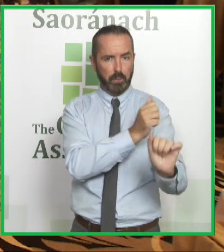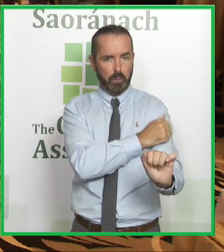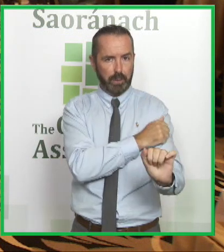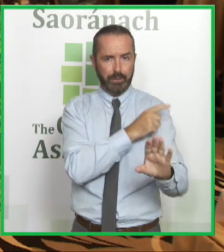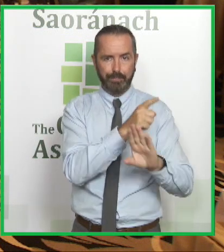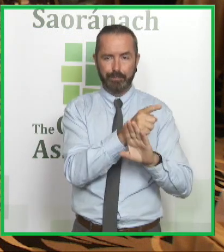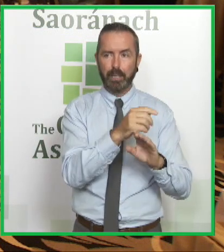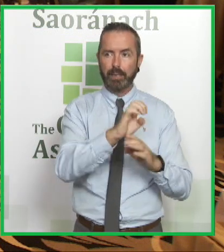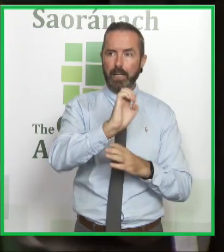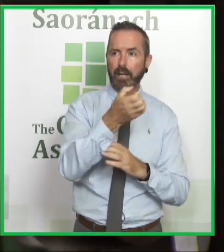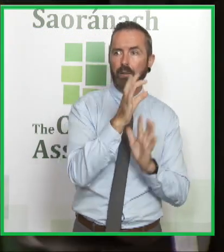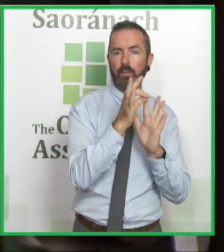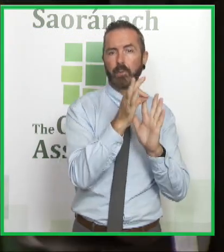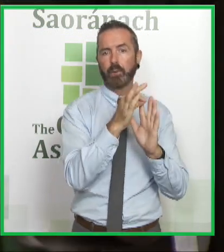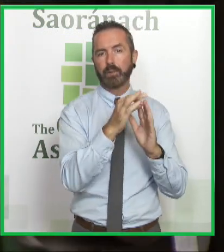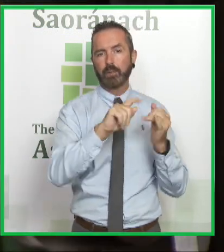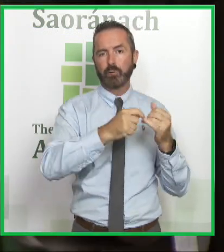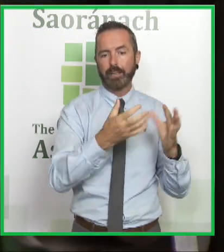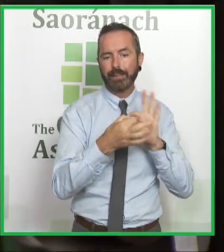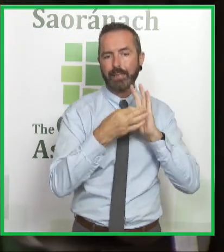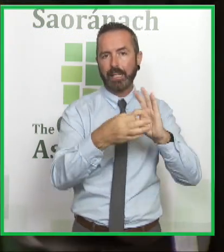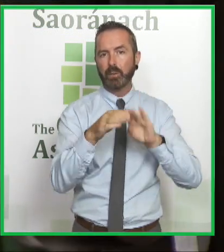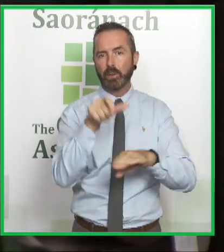at the earliest point to engage with the individual.